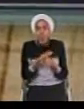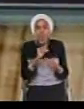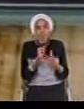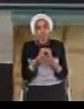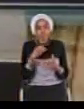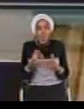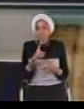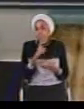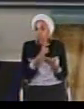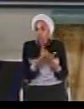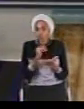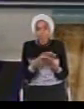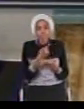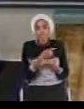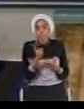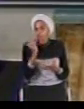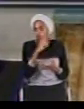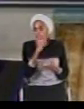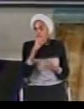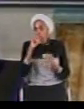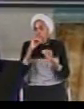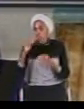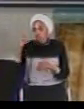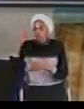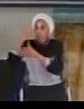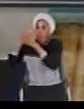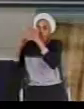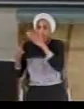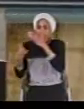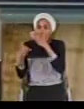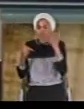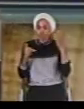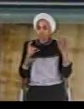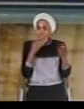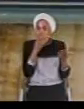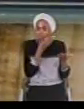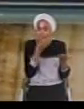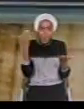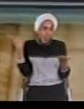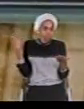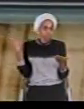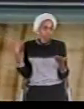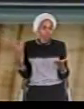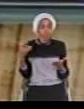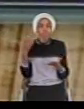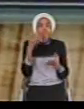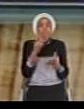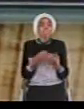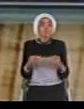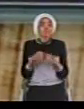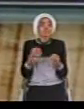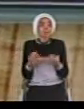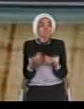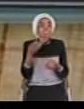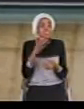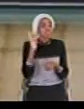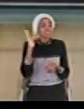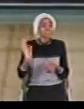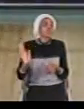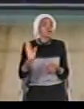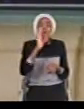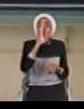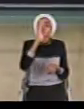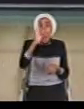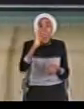there were false prophets in those days, even as there shall be false teachers among